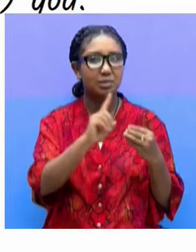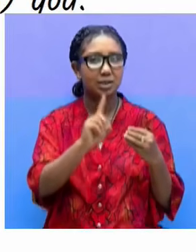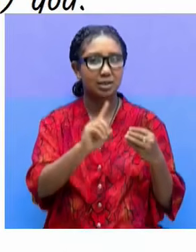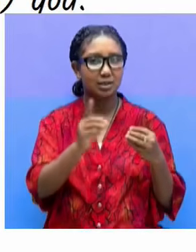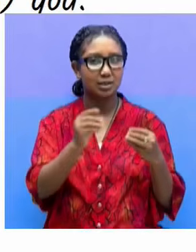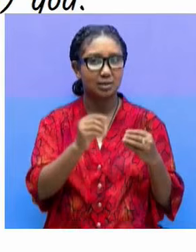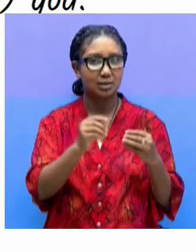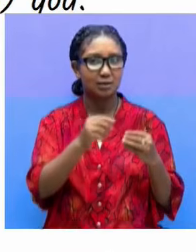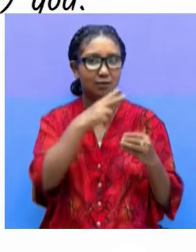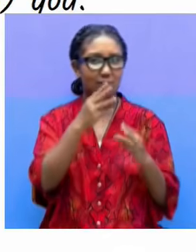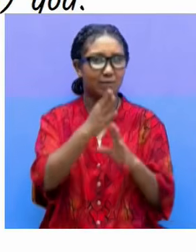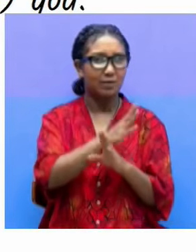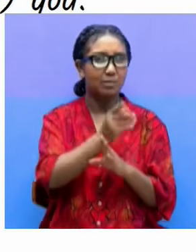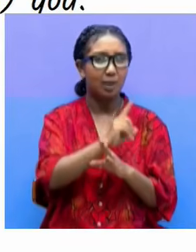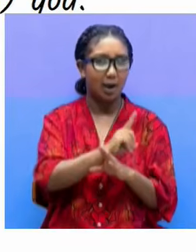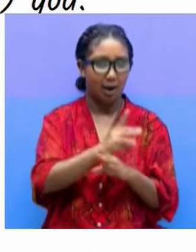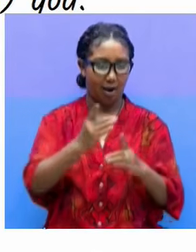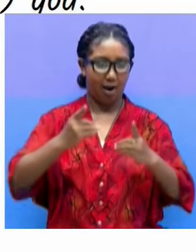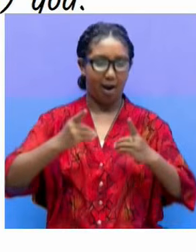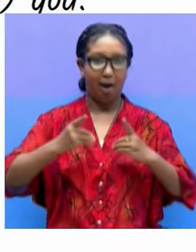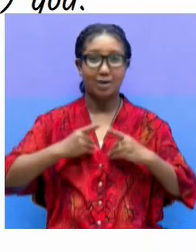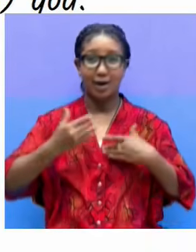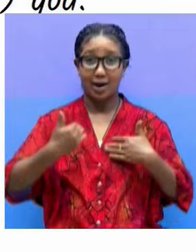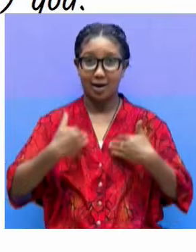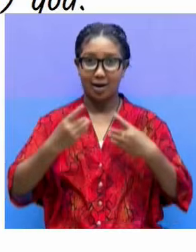here before the verb? We have had.